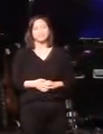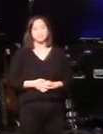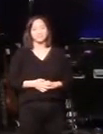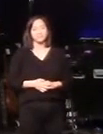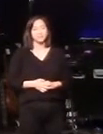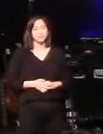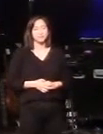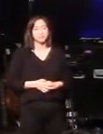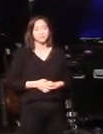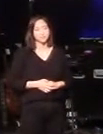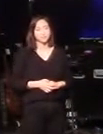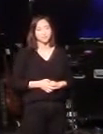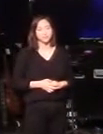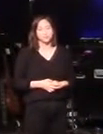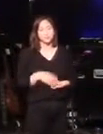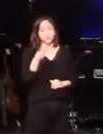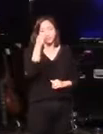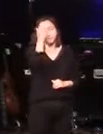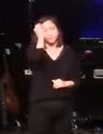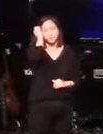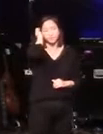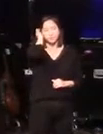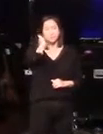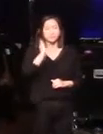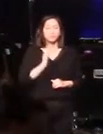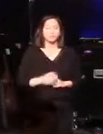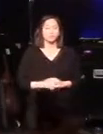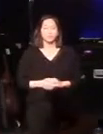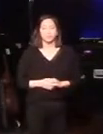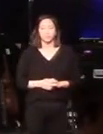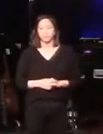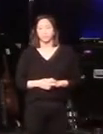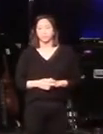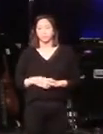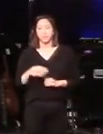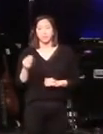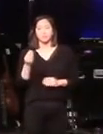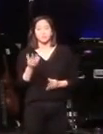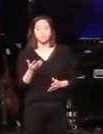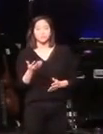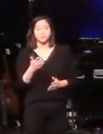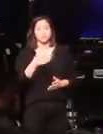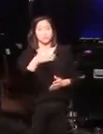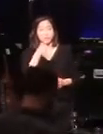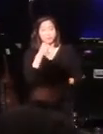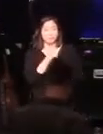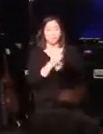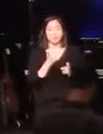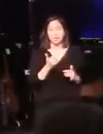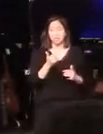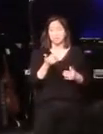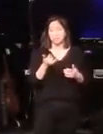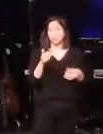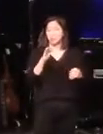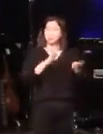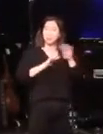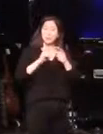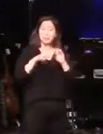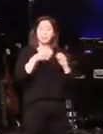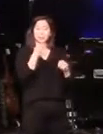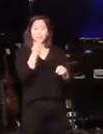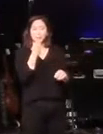Not once. And by the way, even into their age now, I don't think they're that worried about whether or not there's going to be food in the